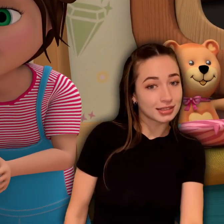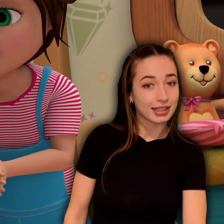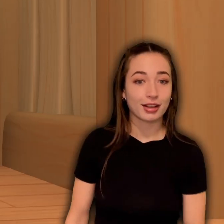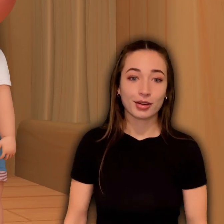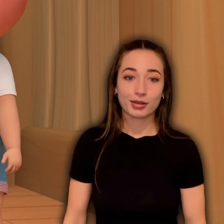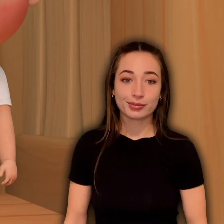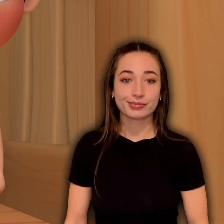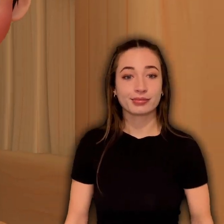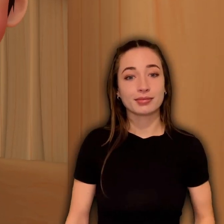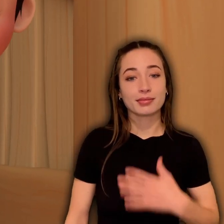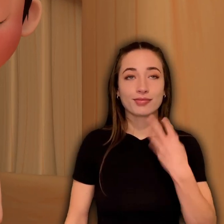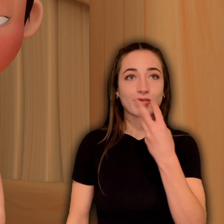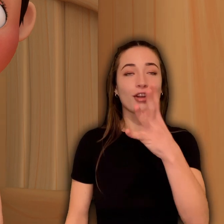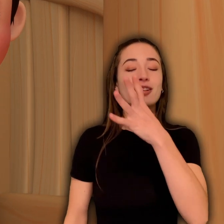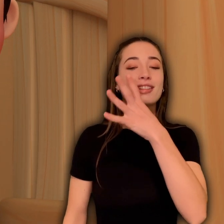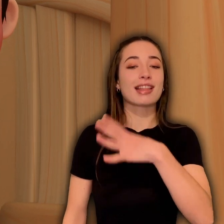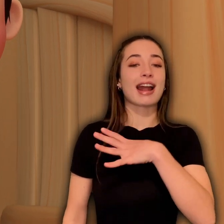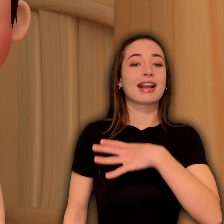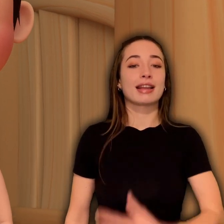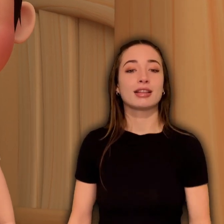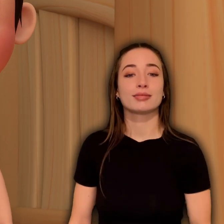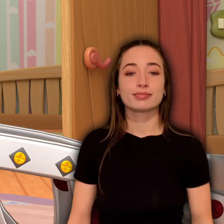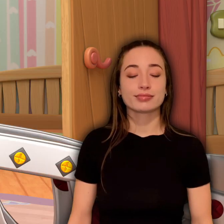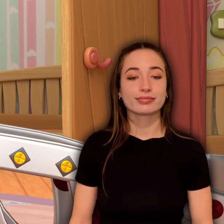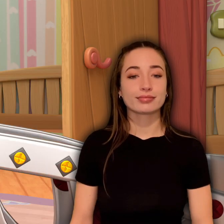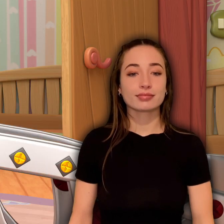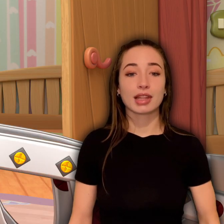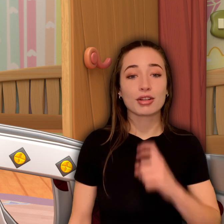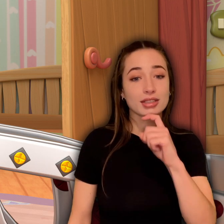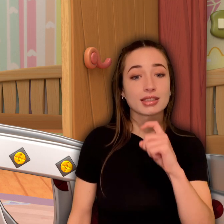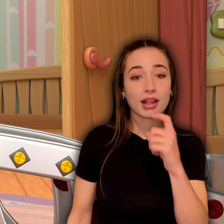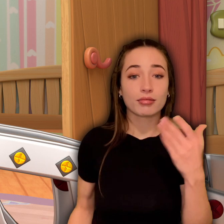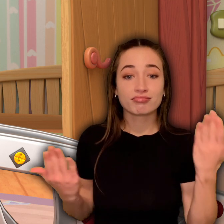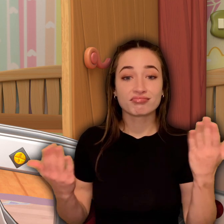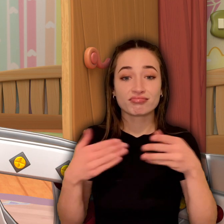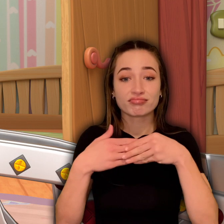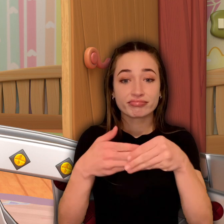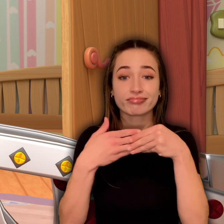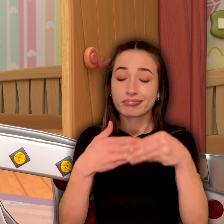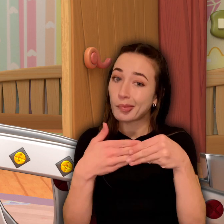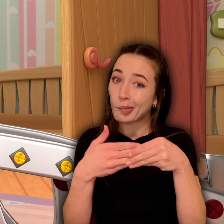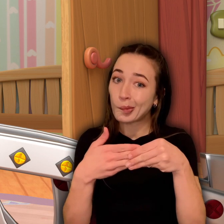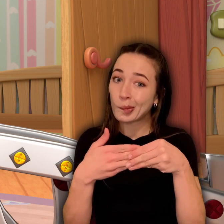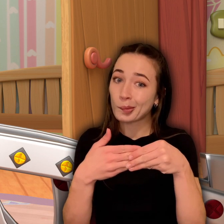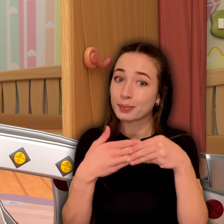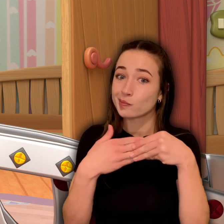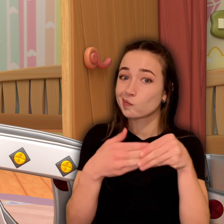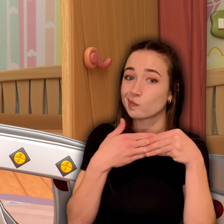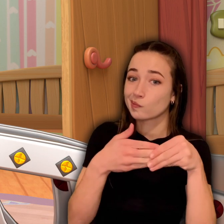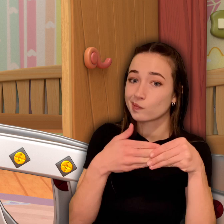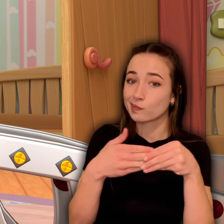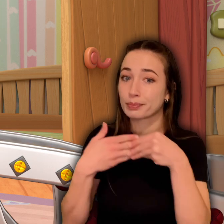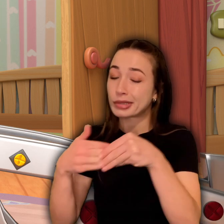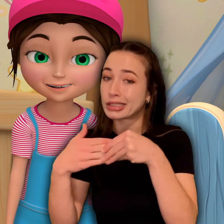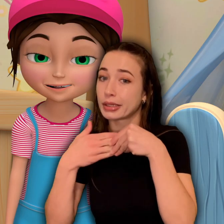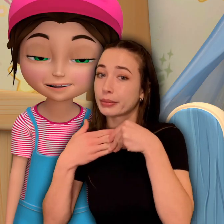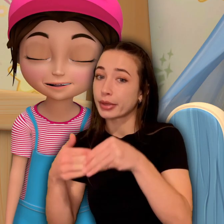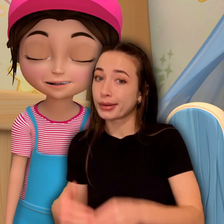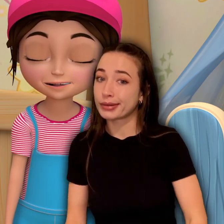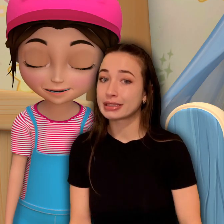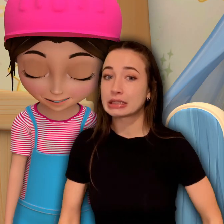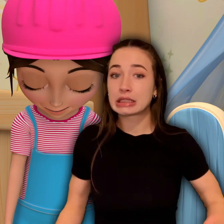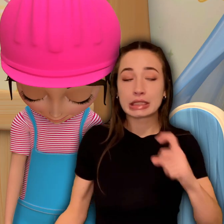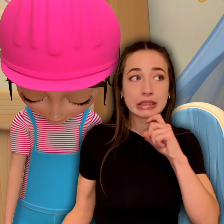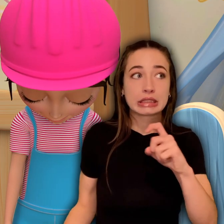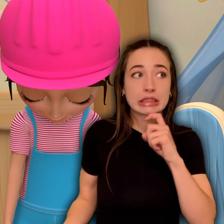with iron and steel My fair lady Iron and steel will bend and bow Bend and bow, bend